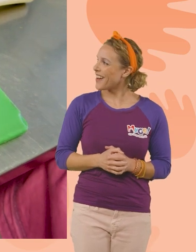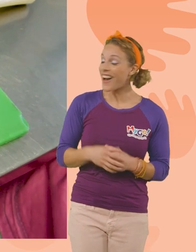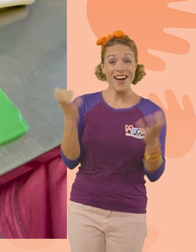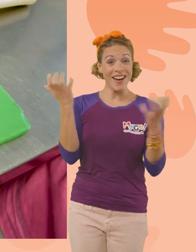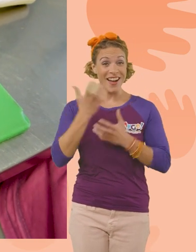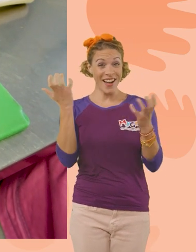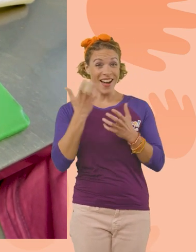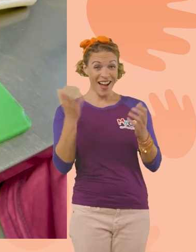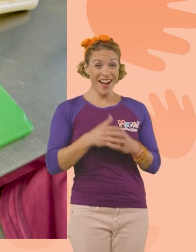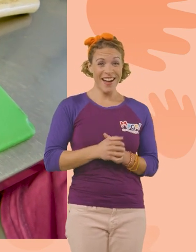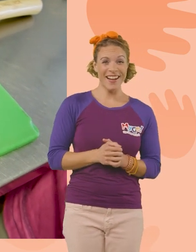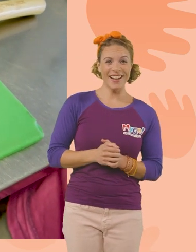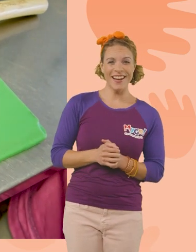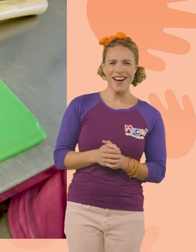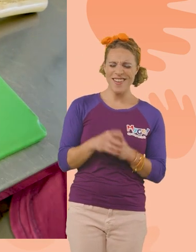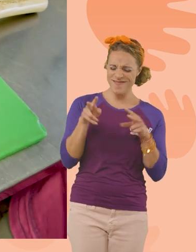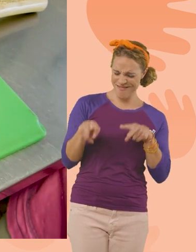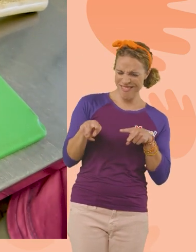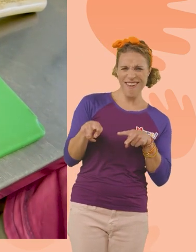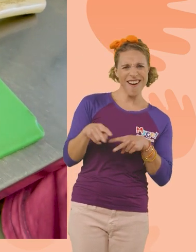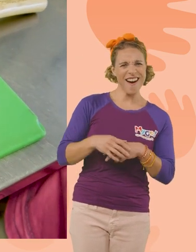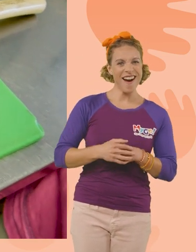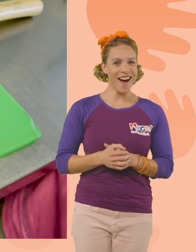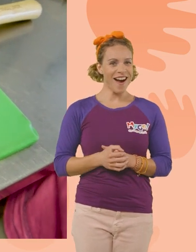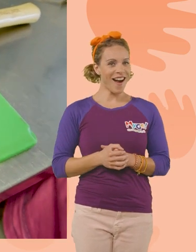Wow. Look at that.